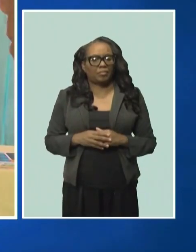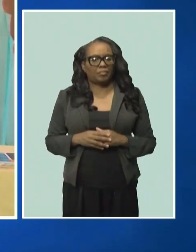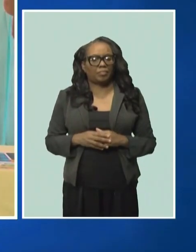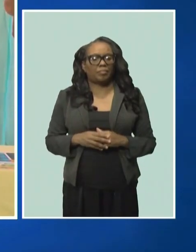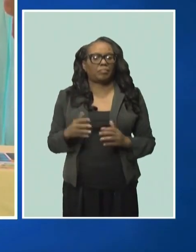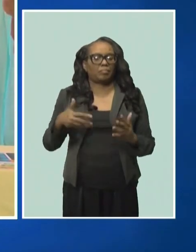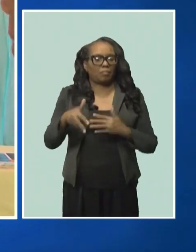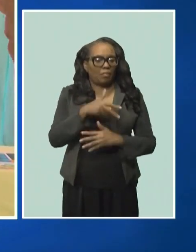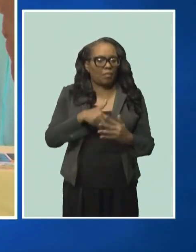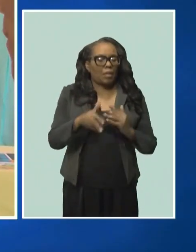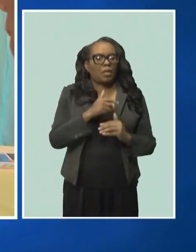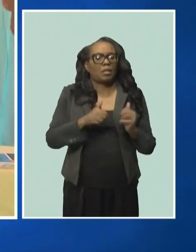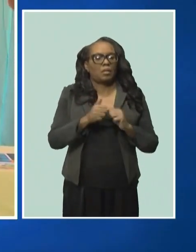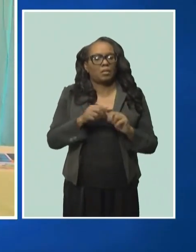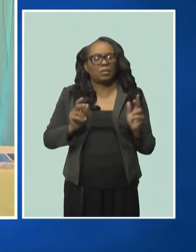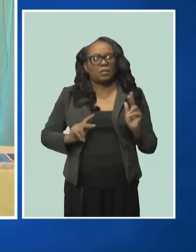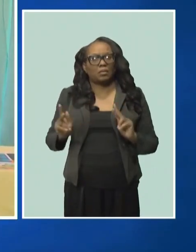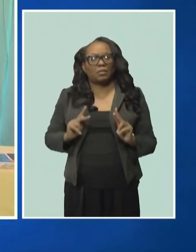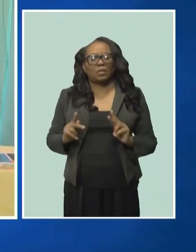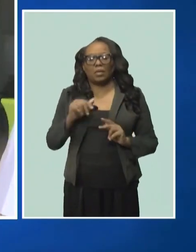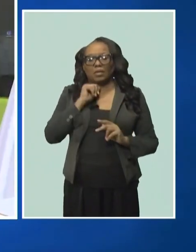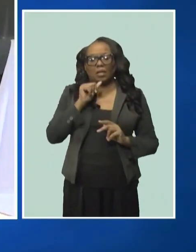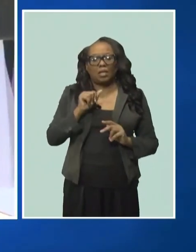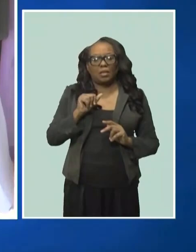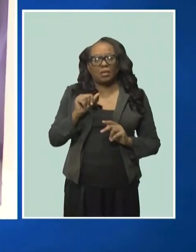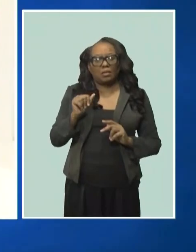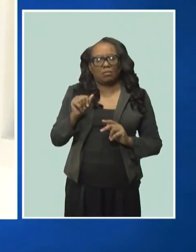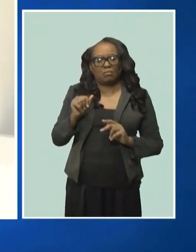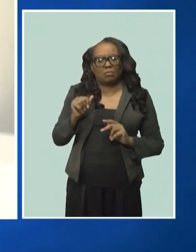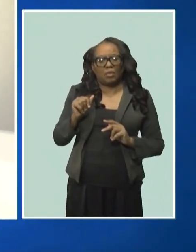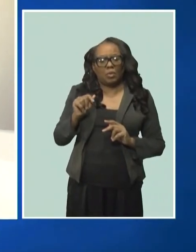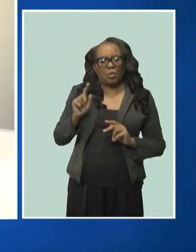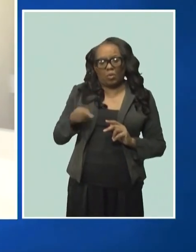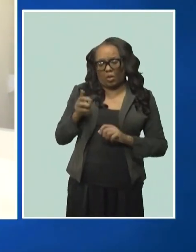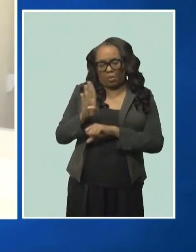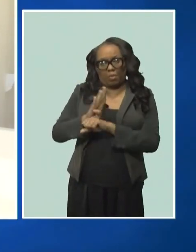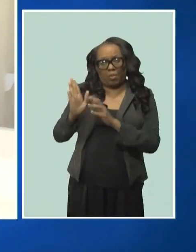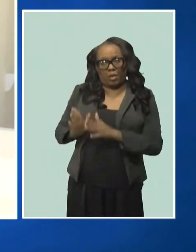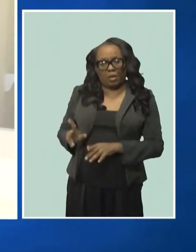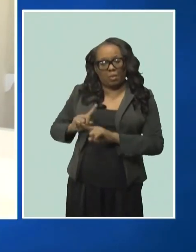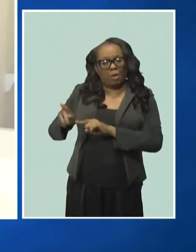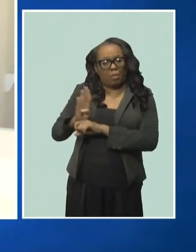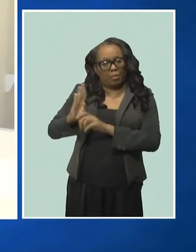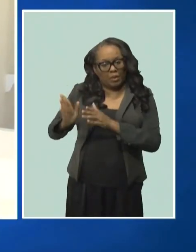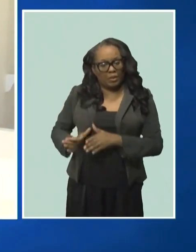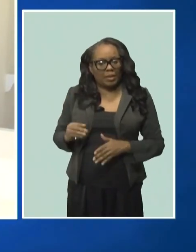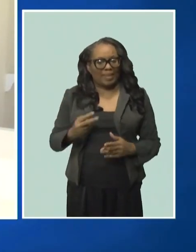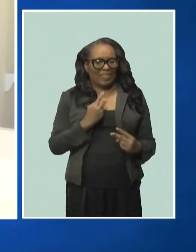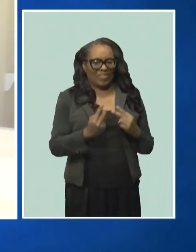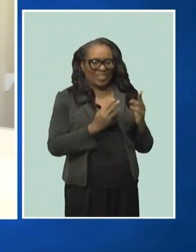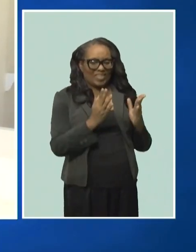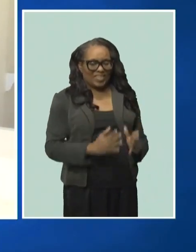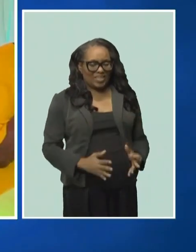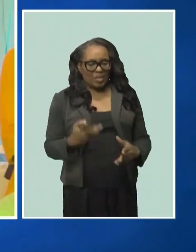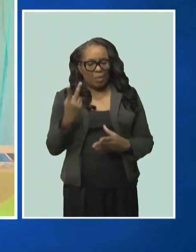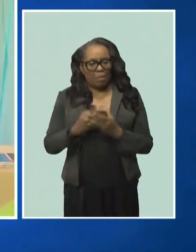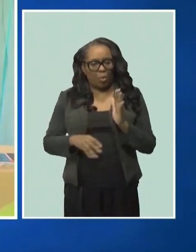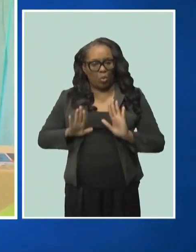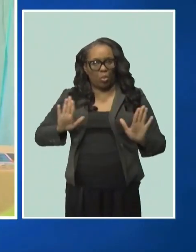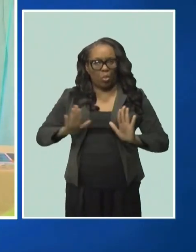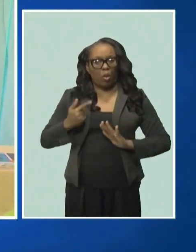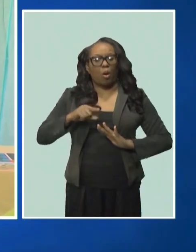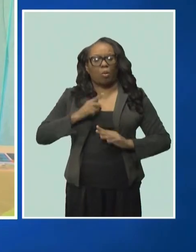to engage with the public, and it's a different public. They have a mixture of tourists and locals, and we actually look out for